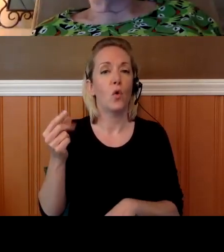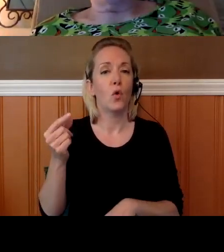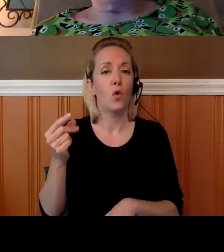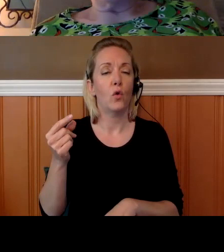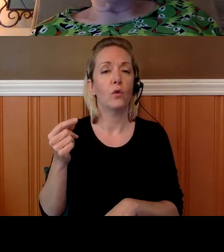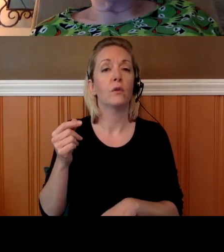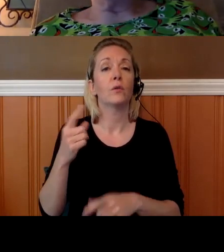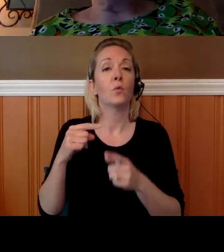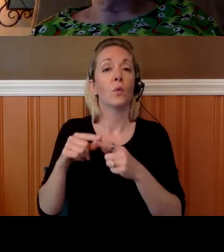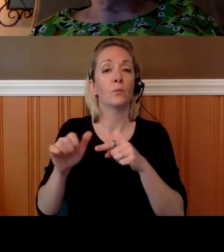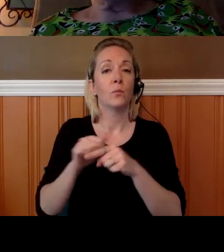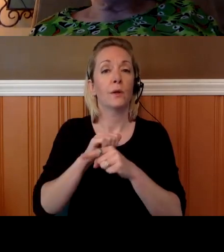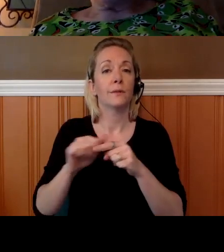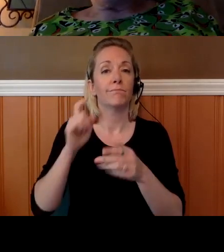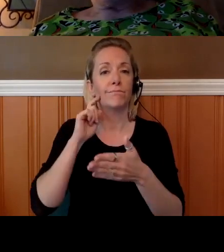in the house.